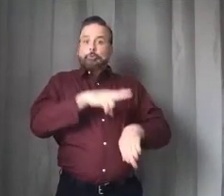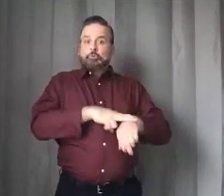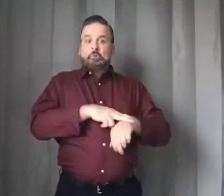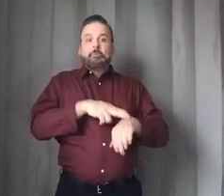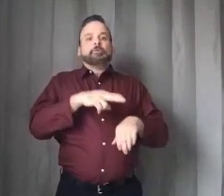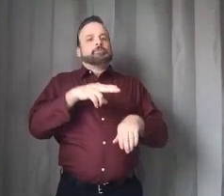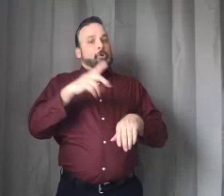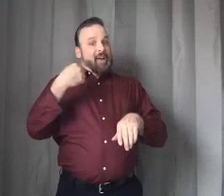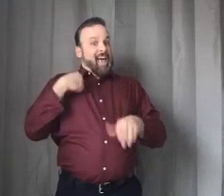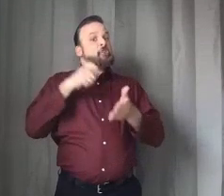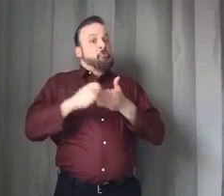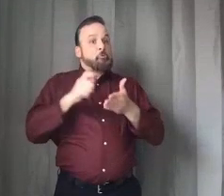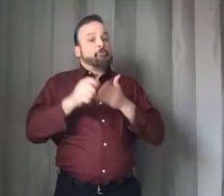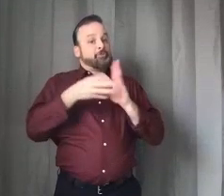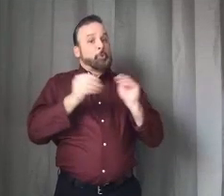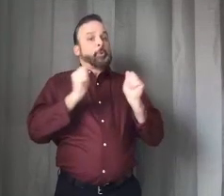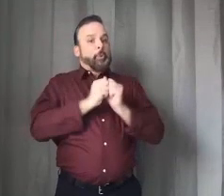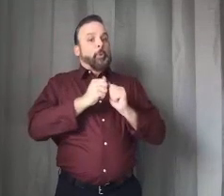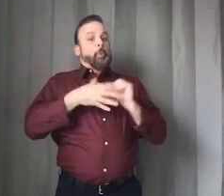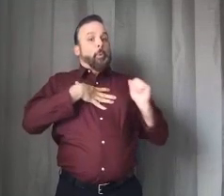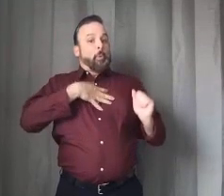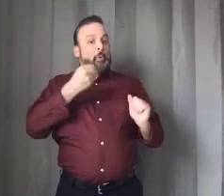time I wrote that way.